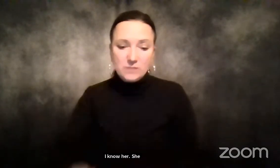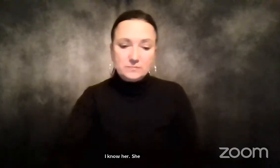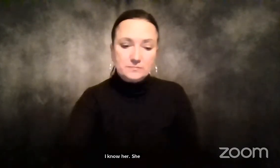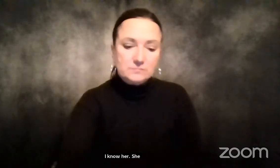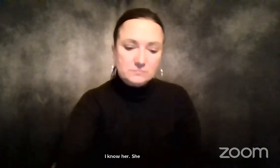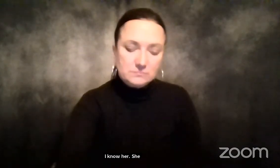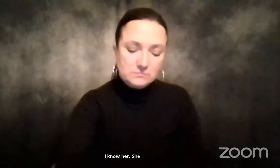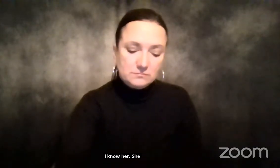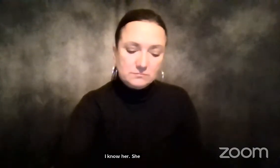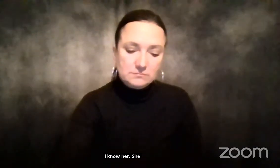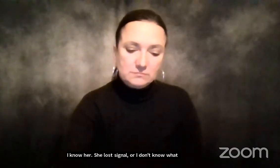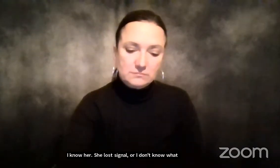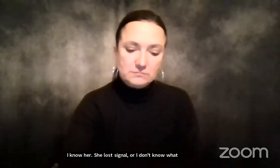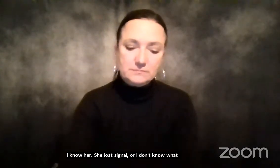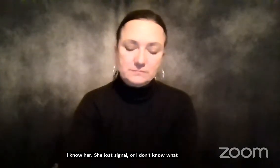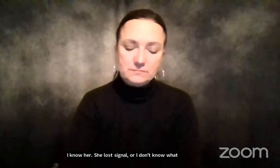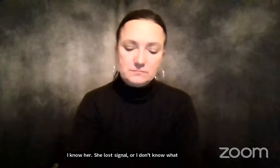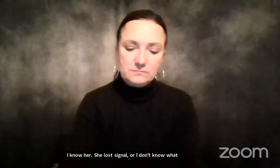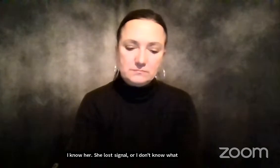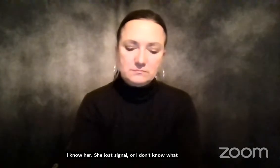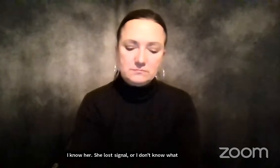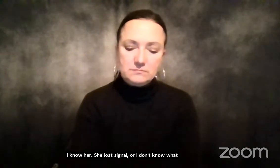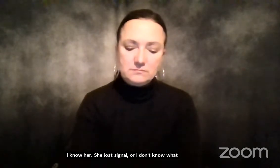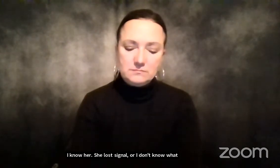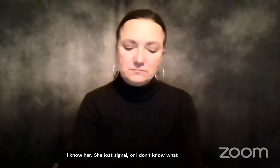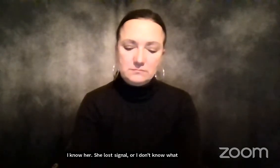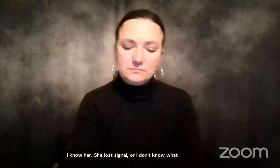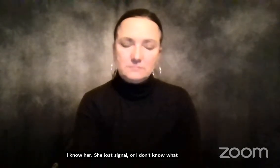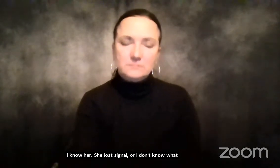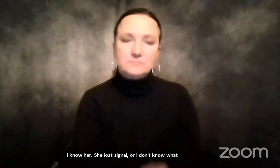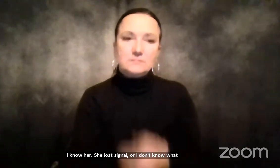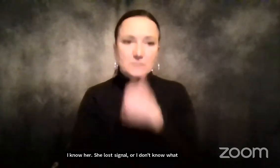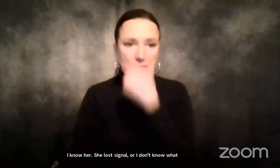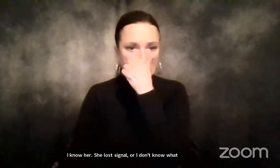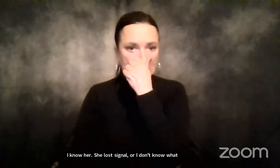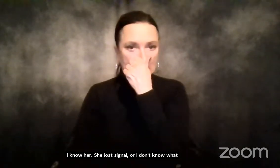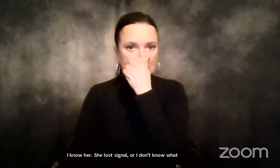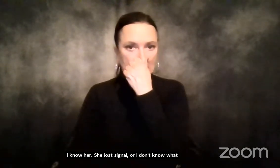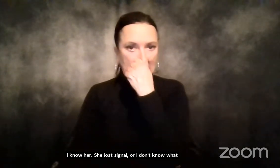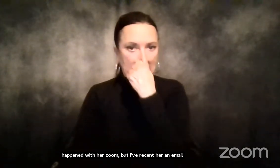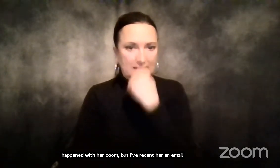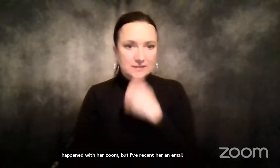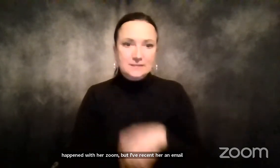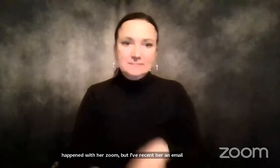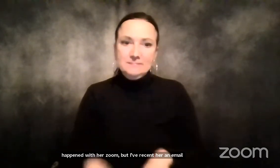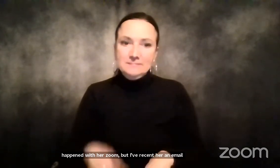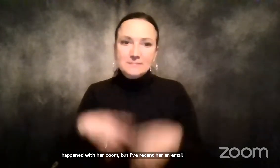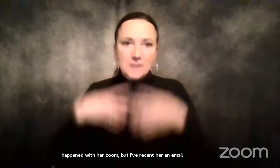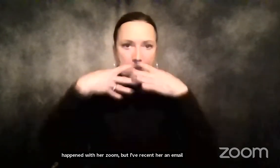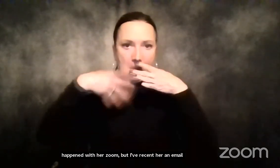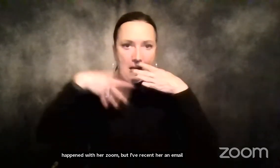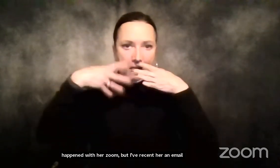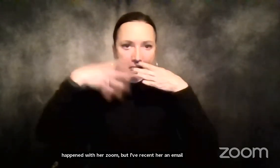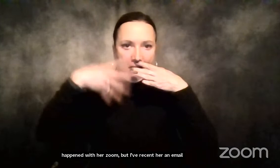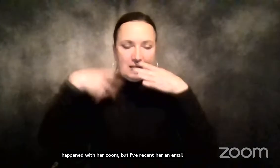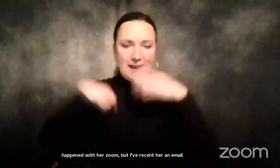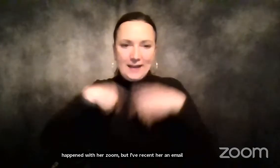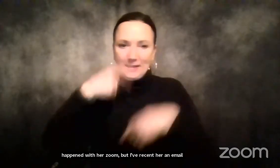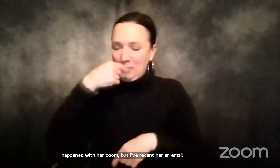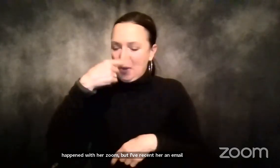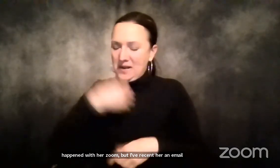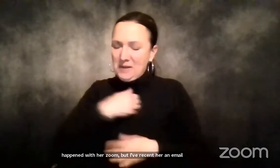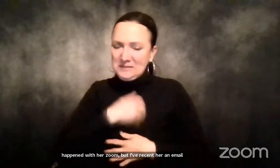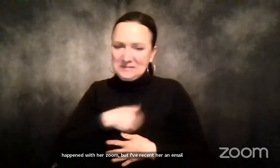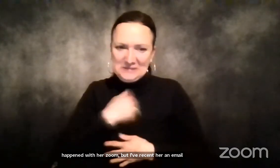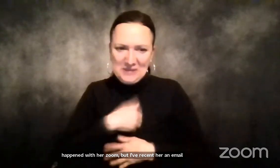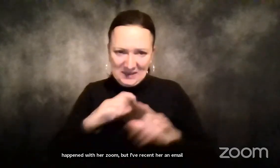Zoom, but I've resent her an email and texted the login information directly. She's saying she's